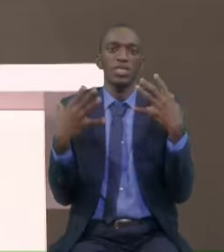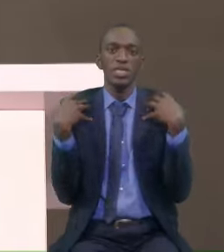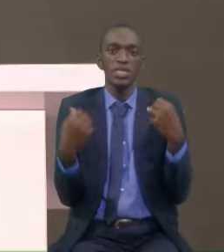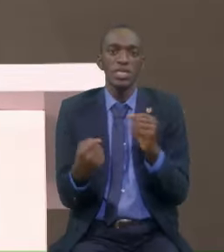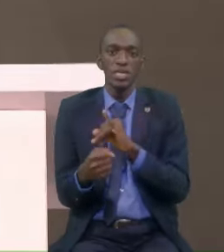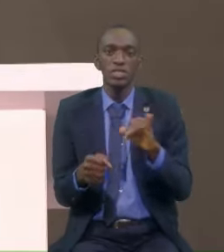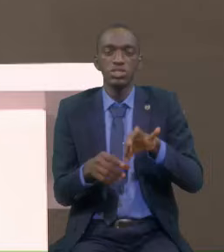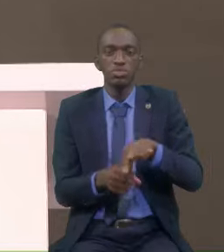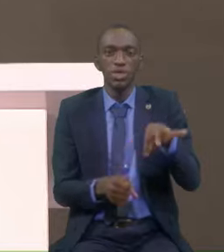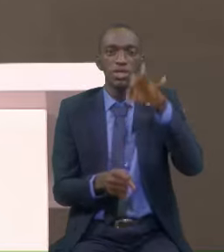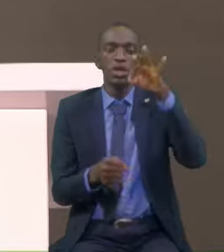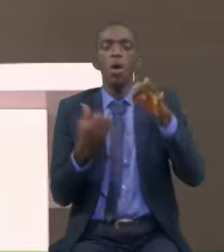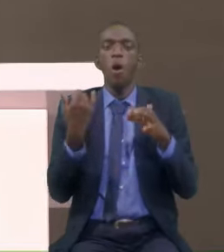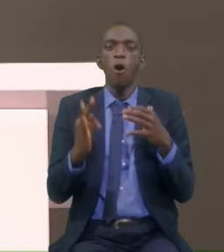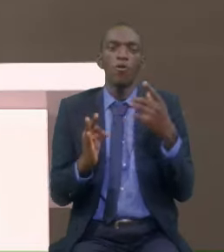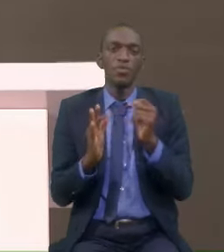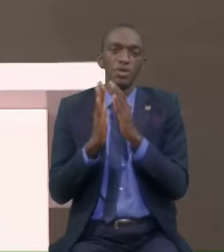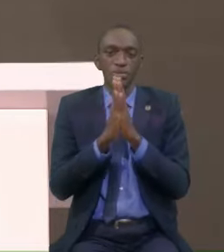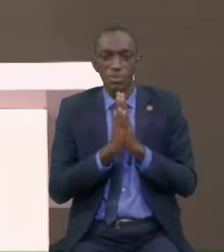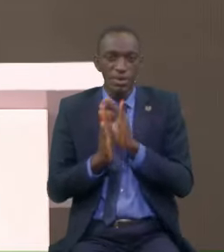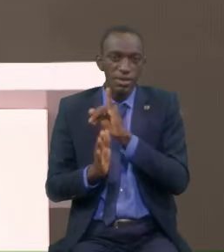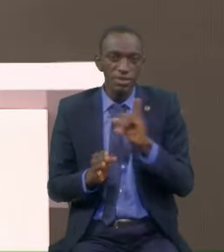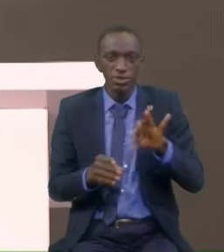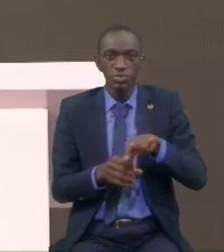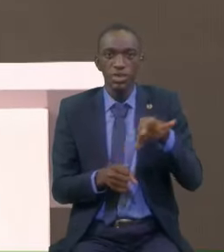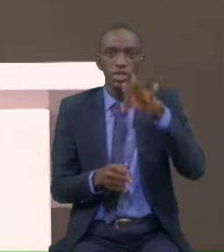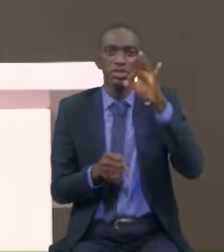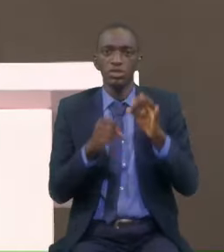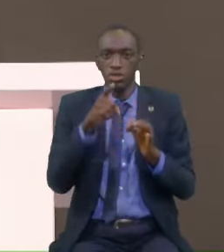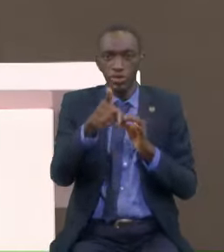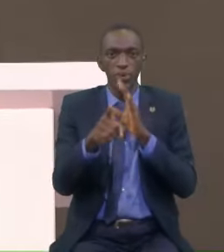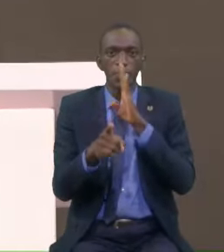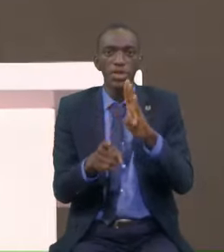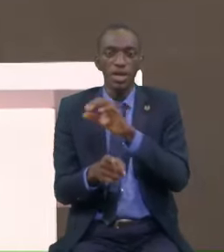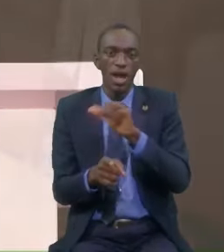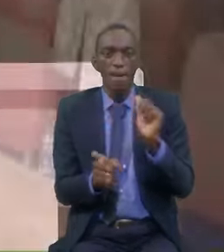the interceding spirit. Be a partaker this morning.